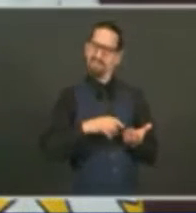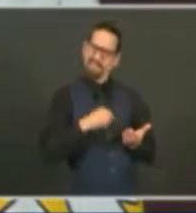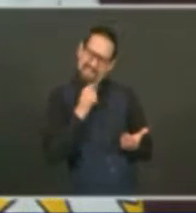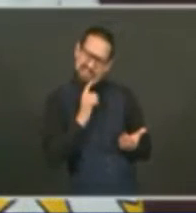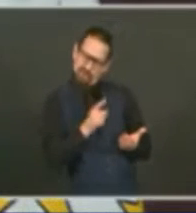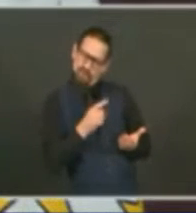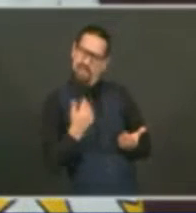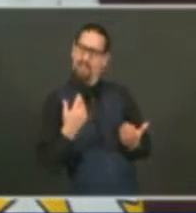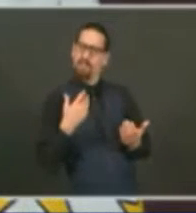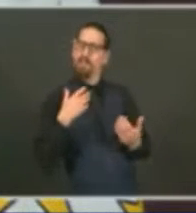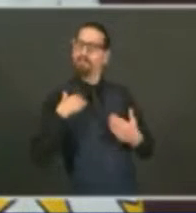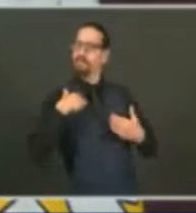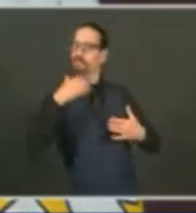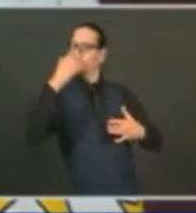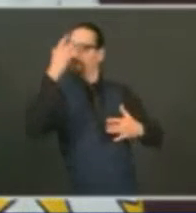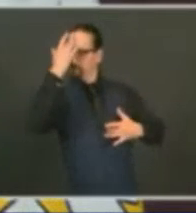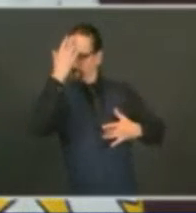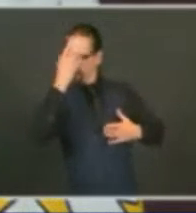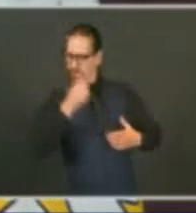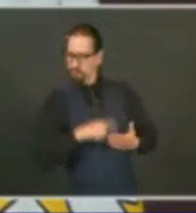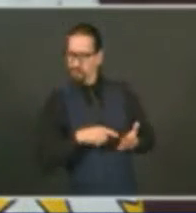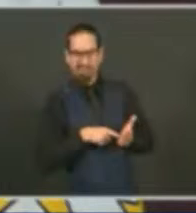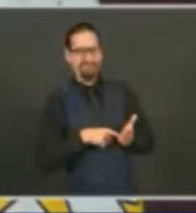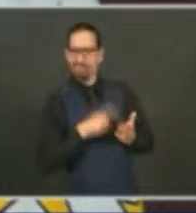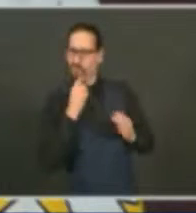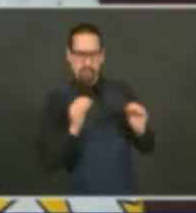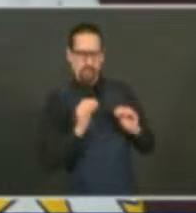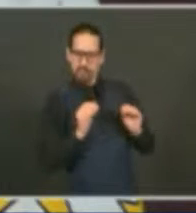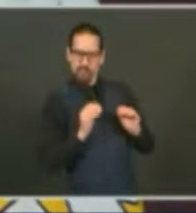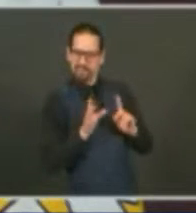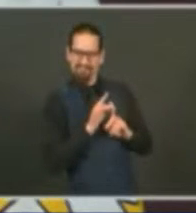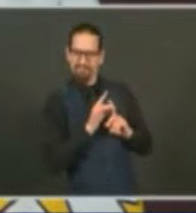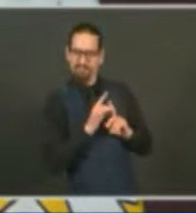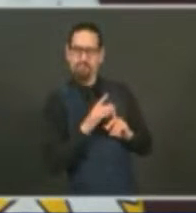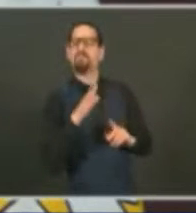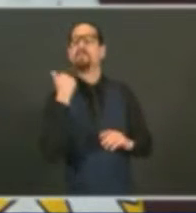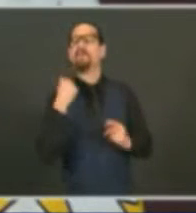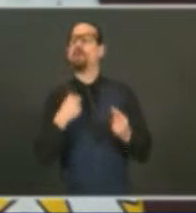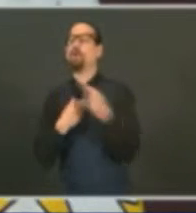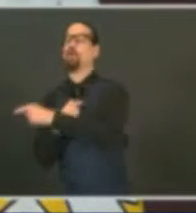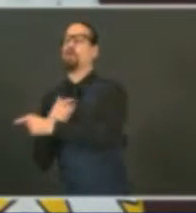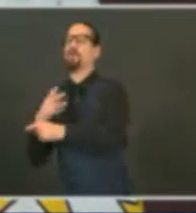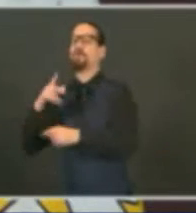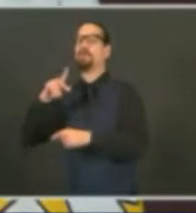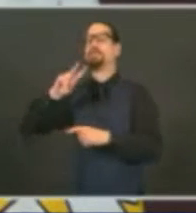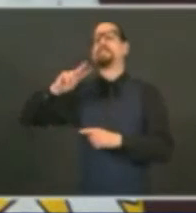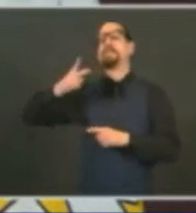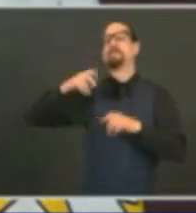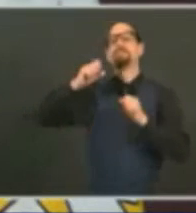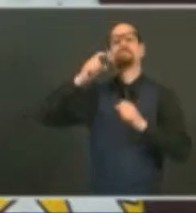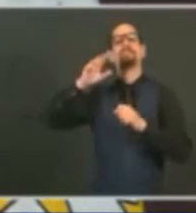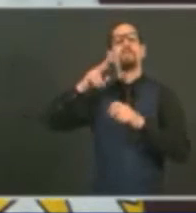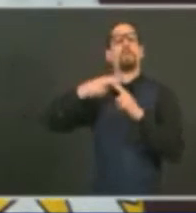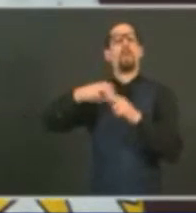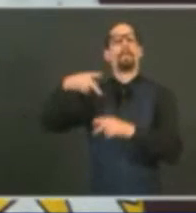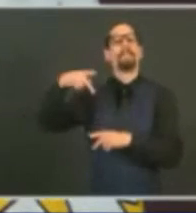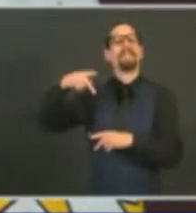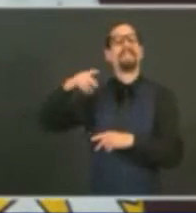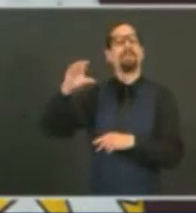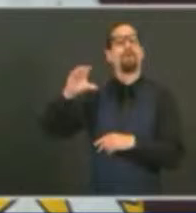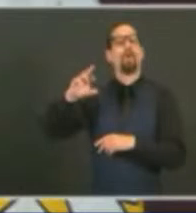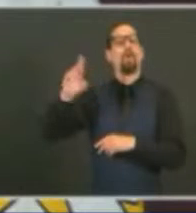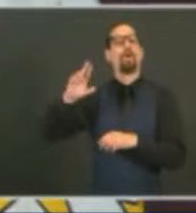confirm. We want to strongly encourage this easy, rapidly available mechanism for